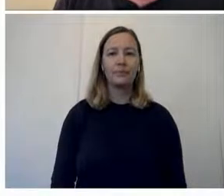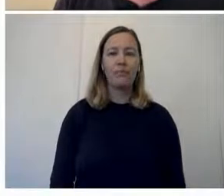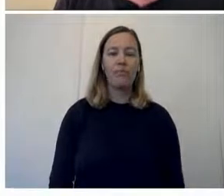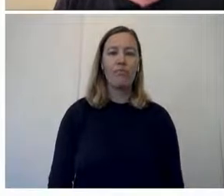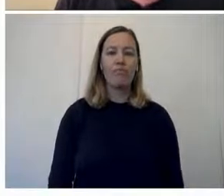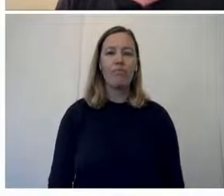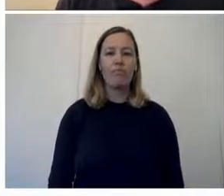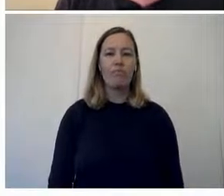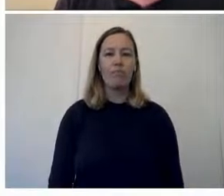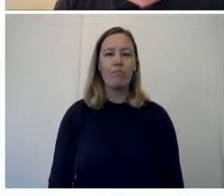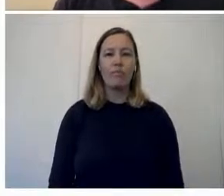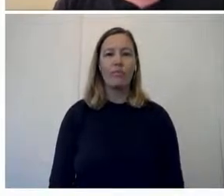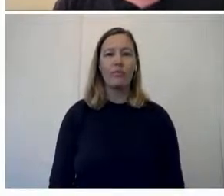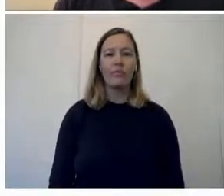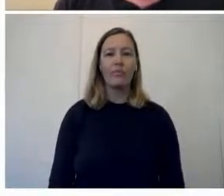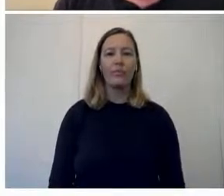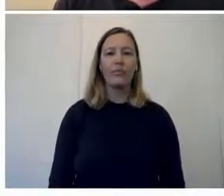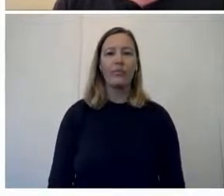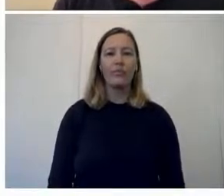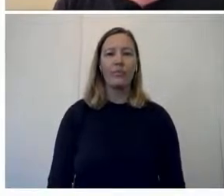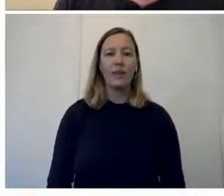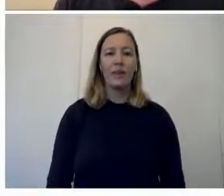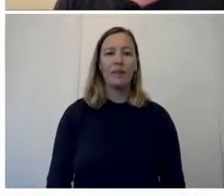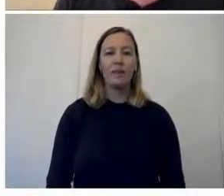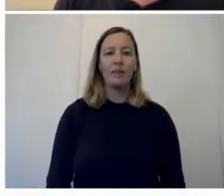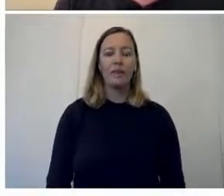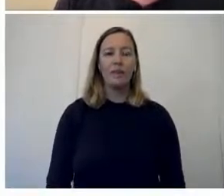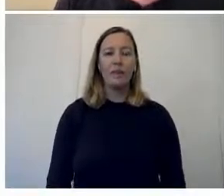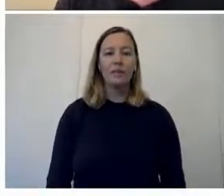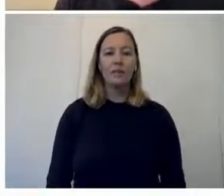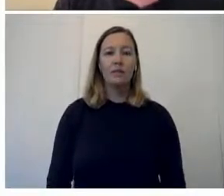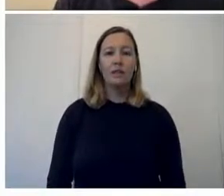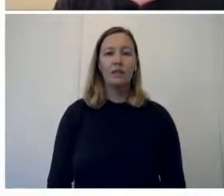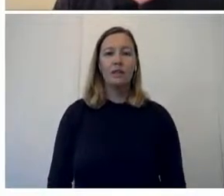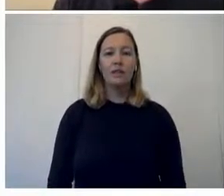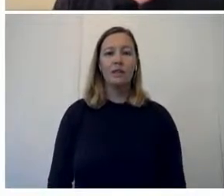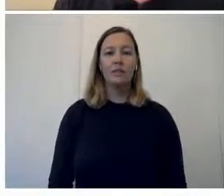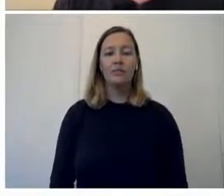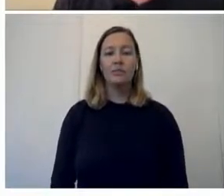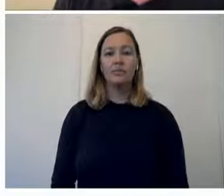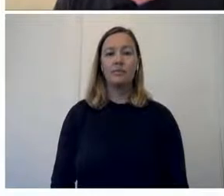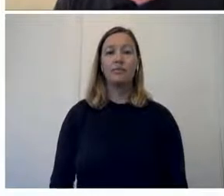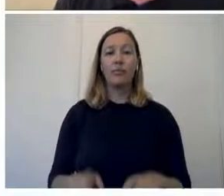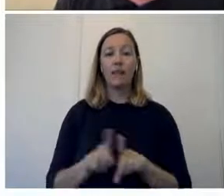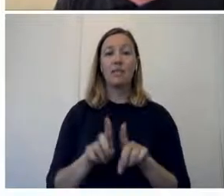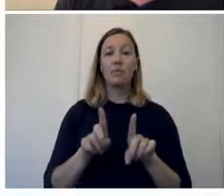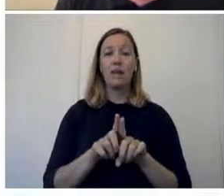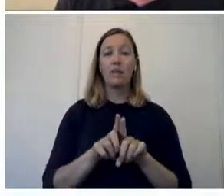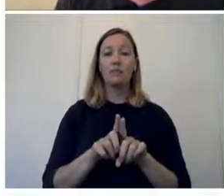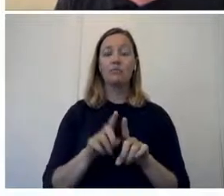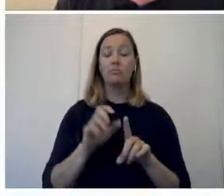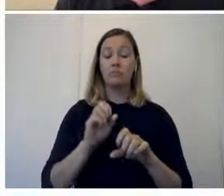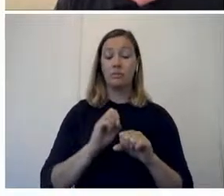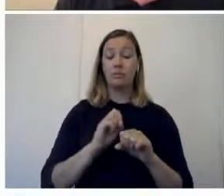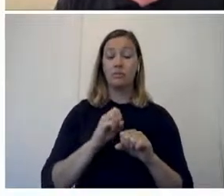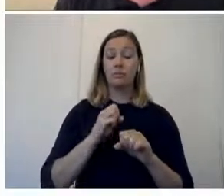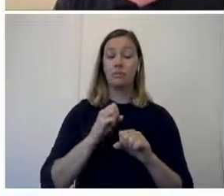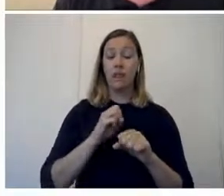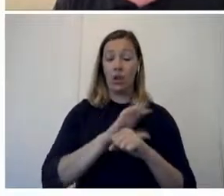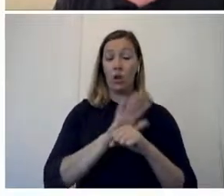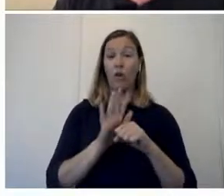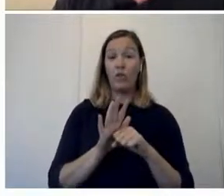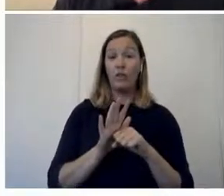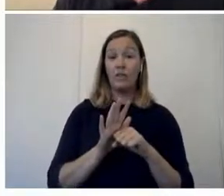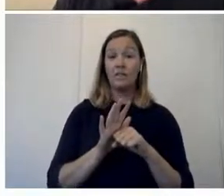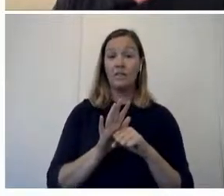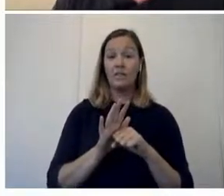As a little bit of a spoiler, what I will tell you is that if anything, the experience of COVID has actually